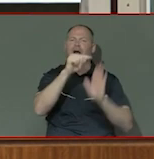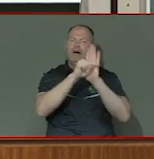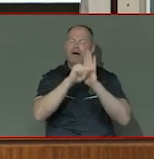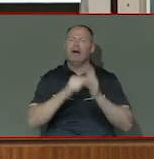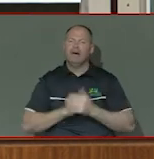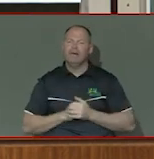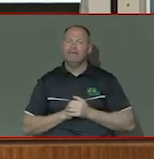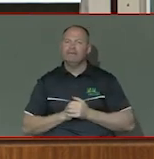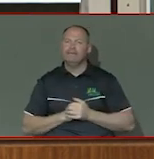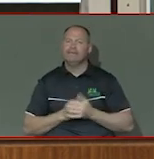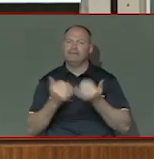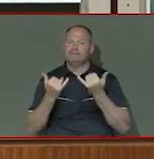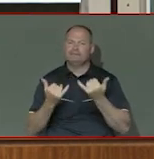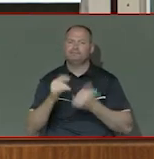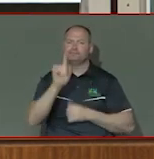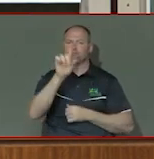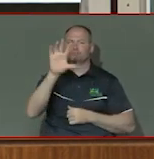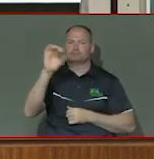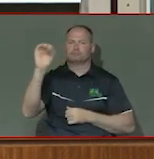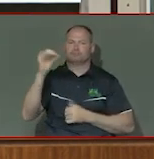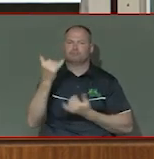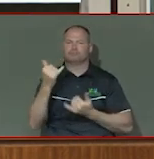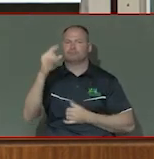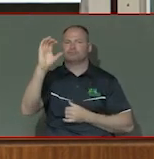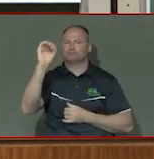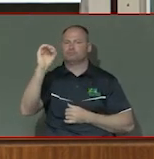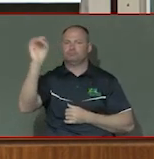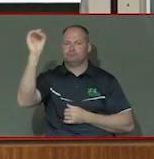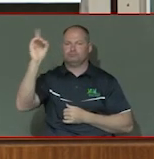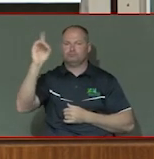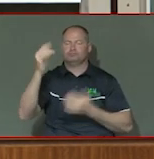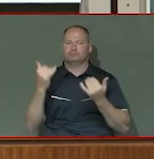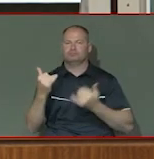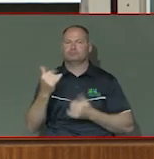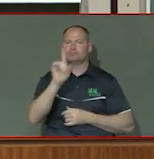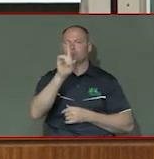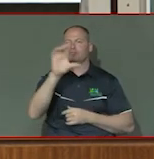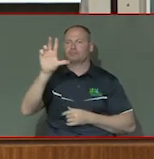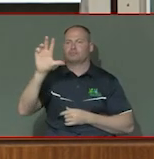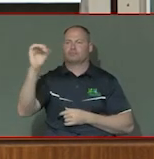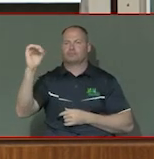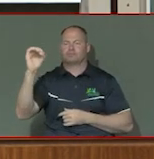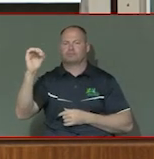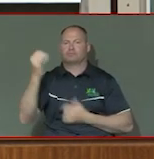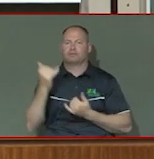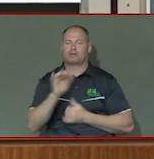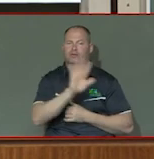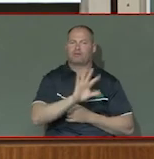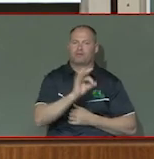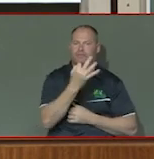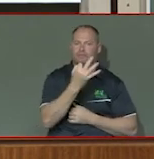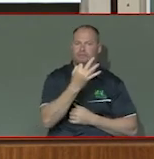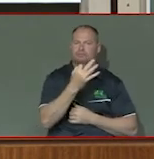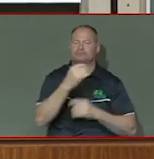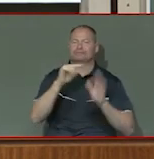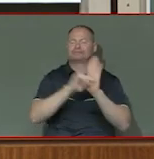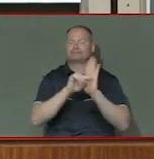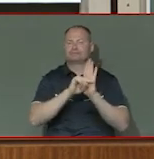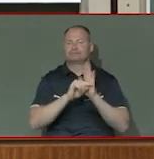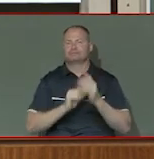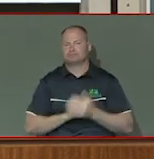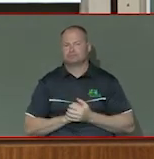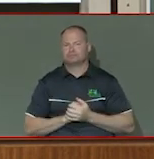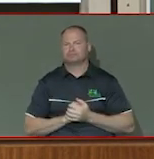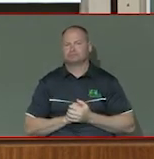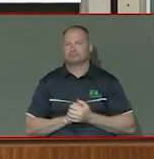180 degrees minus theta, which is 0 degrees. That gives you 180 degrees. And the third quadrant, cos is negative. 180 degrees plus